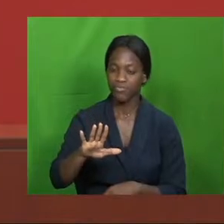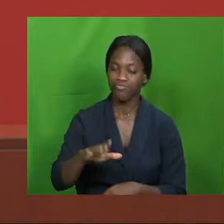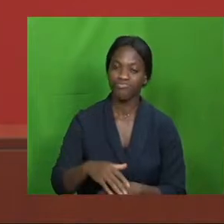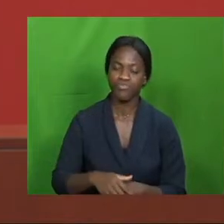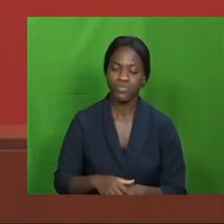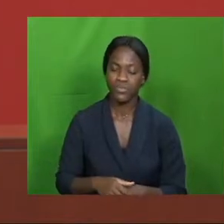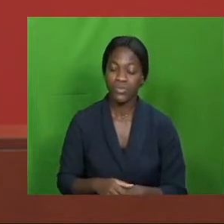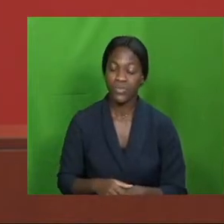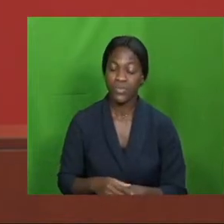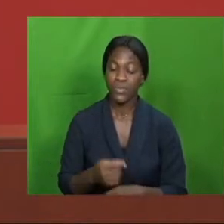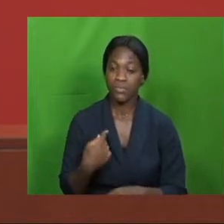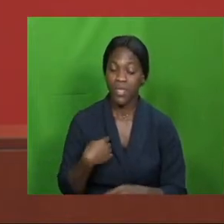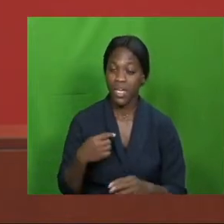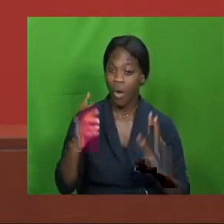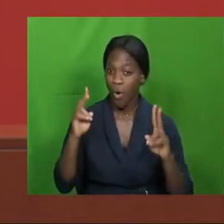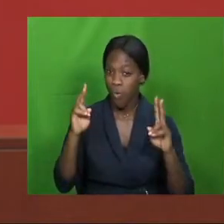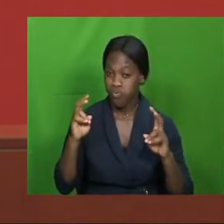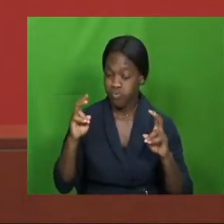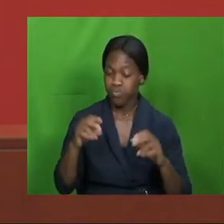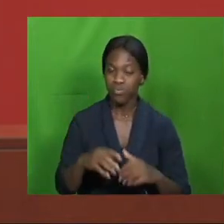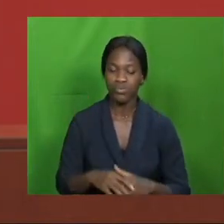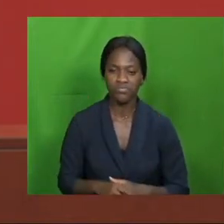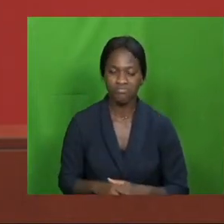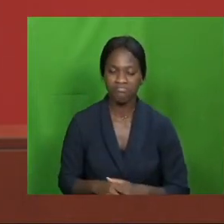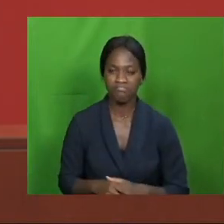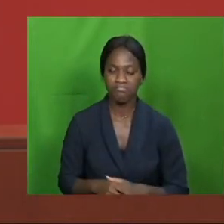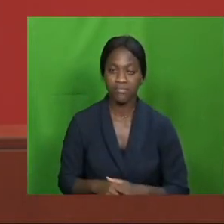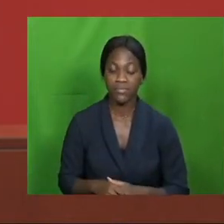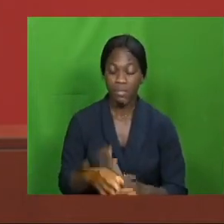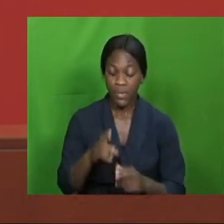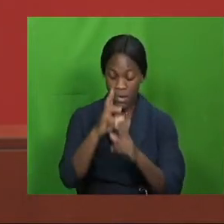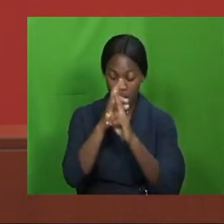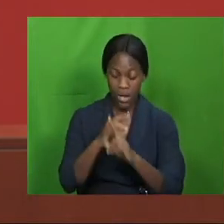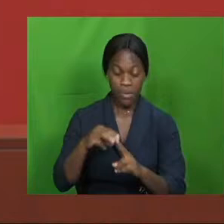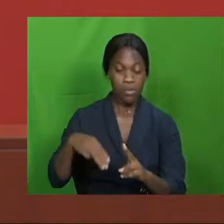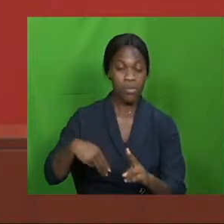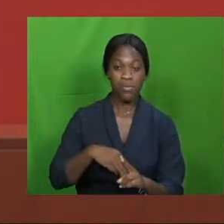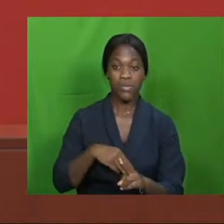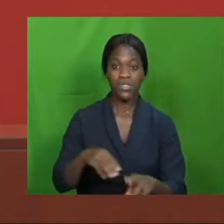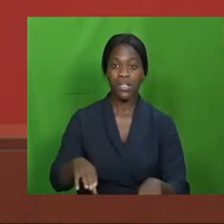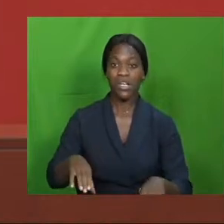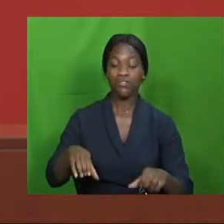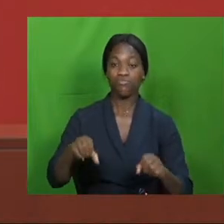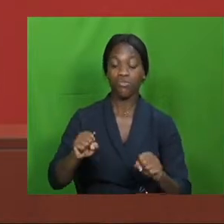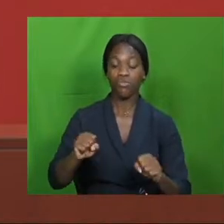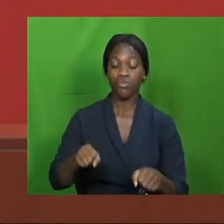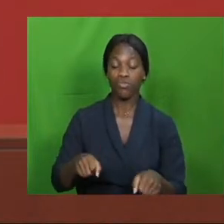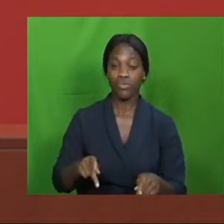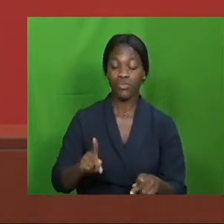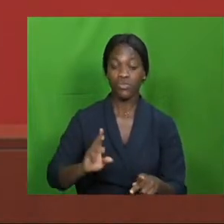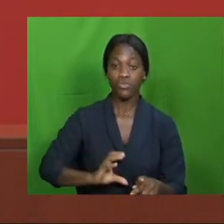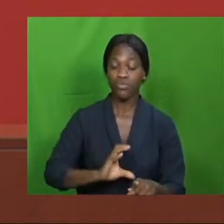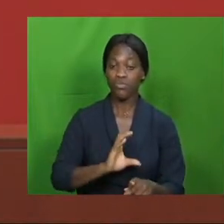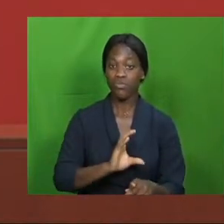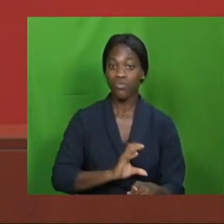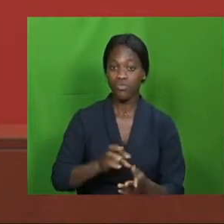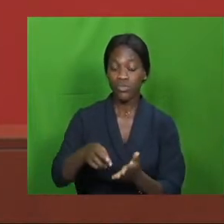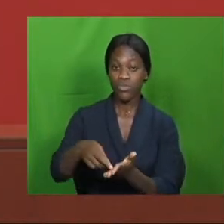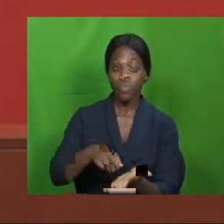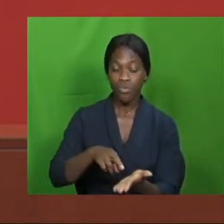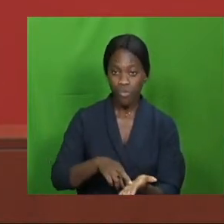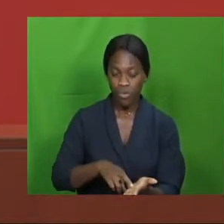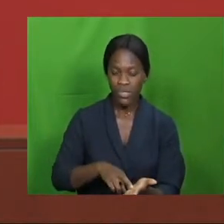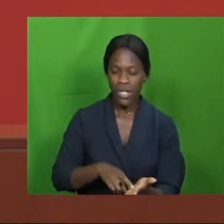quote, that this Honorable House adopts the report of the Committee of Privileges on the alleged breach of